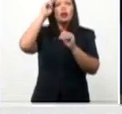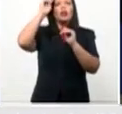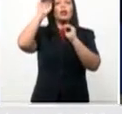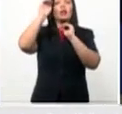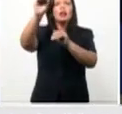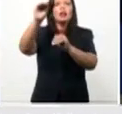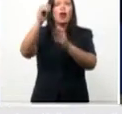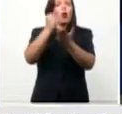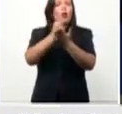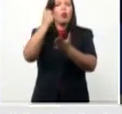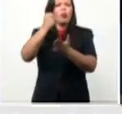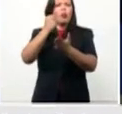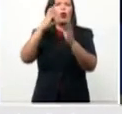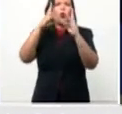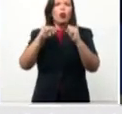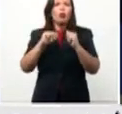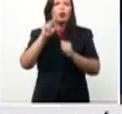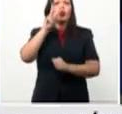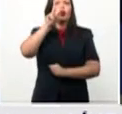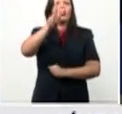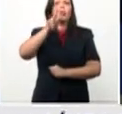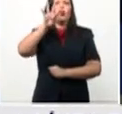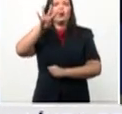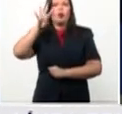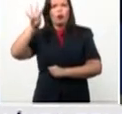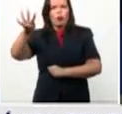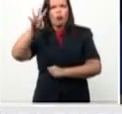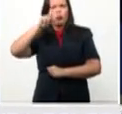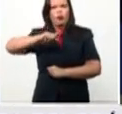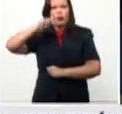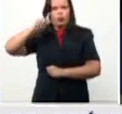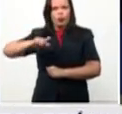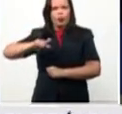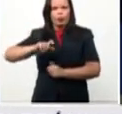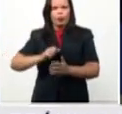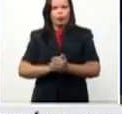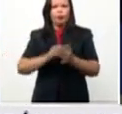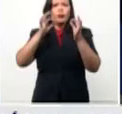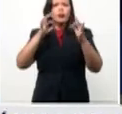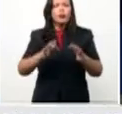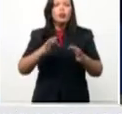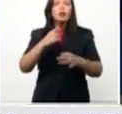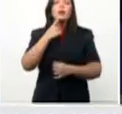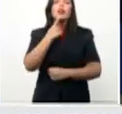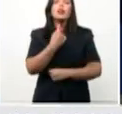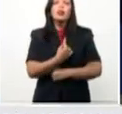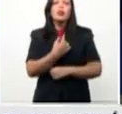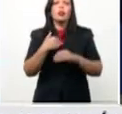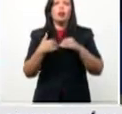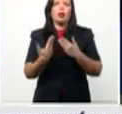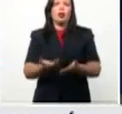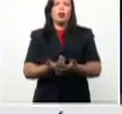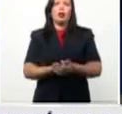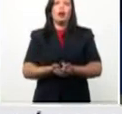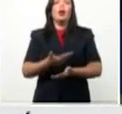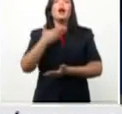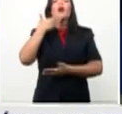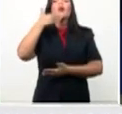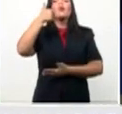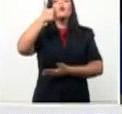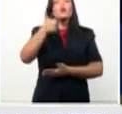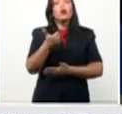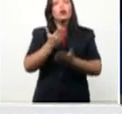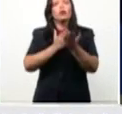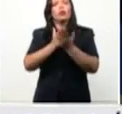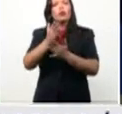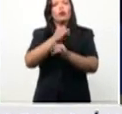244 are still admitted as active cases in Cuba. And out of these cases,